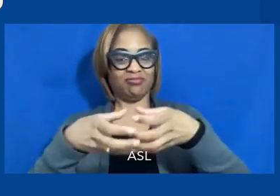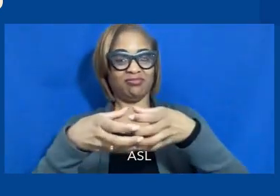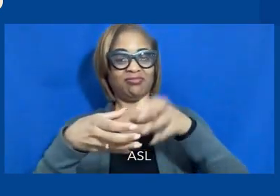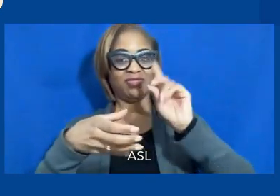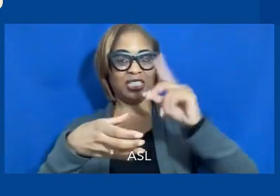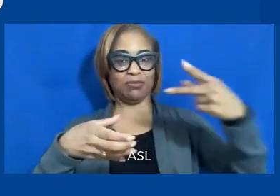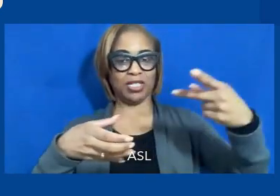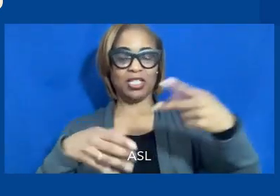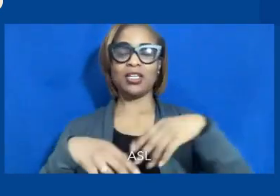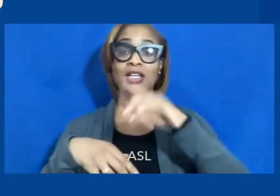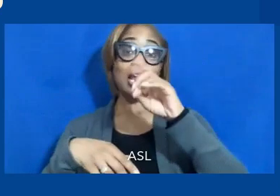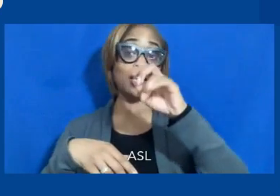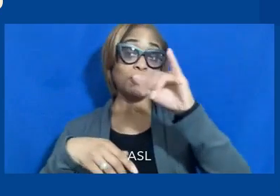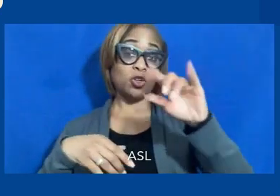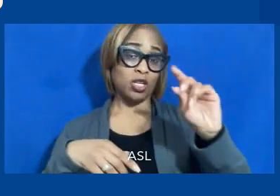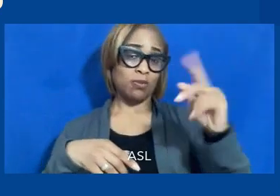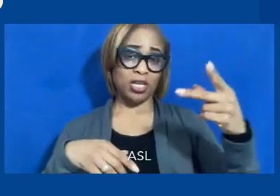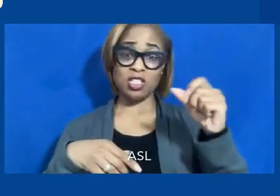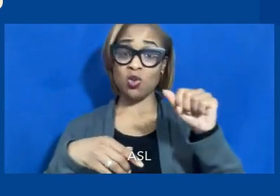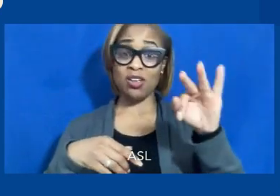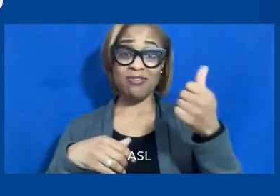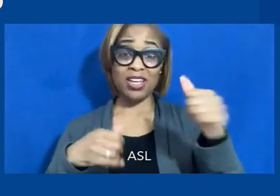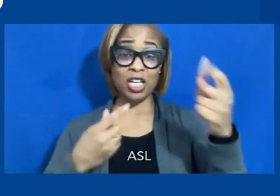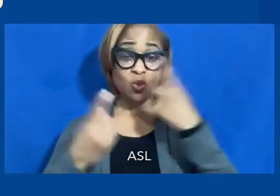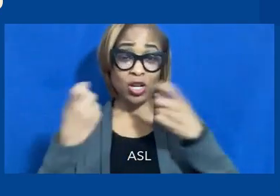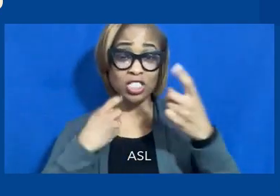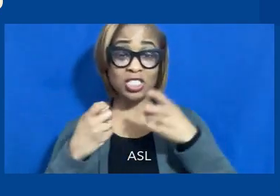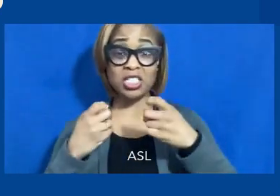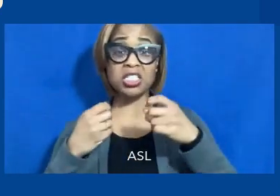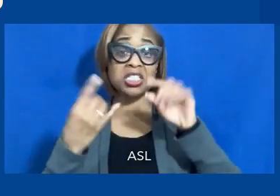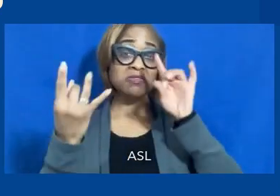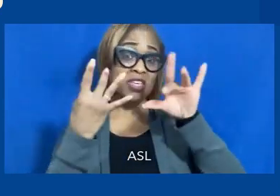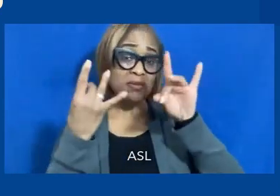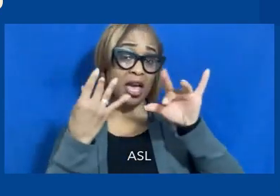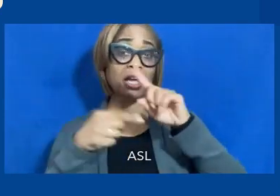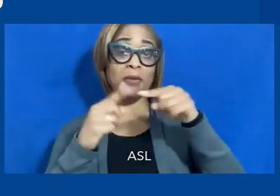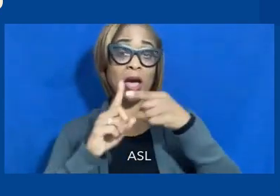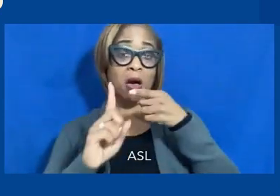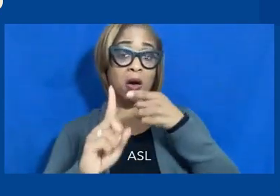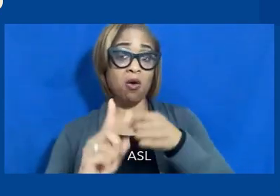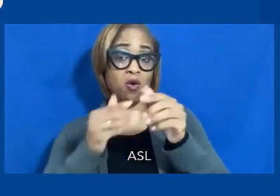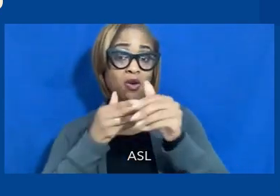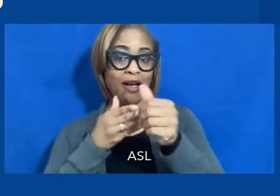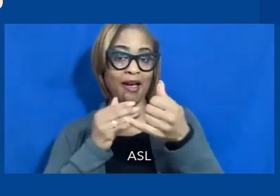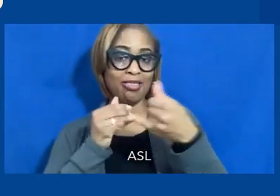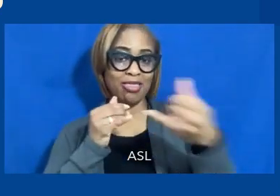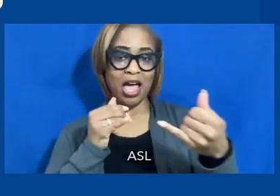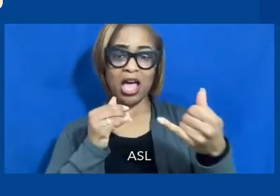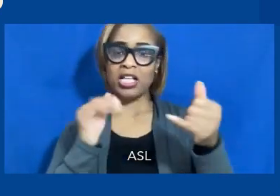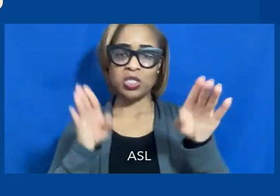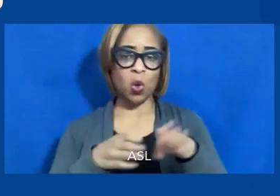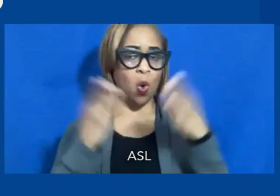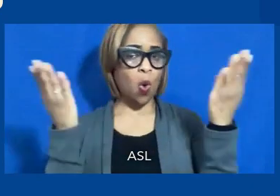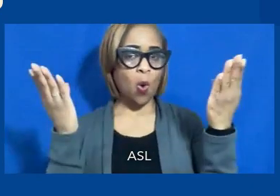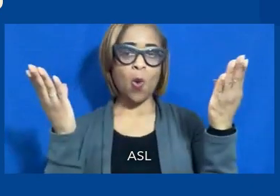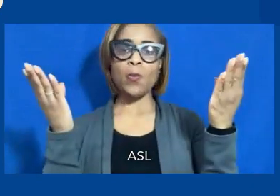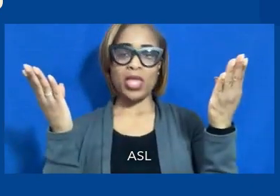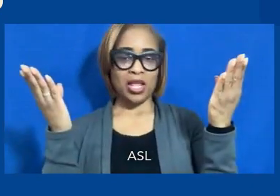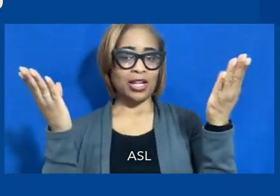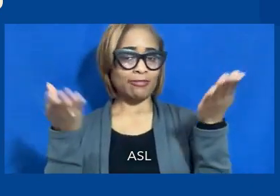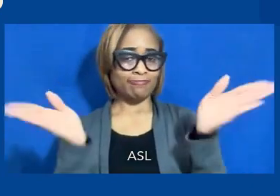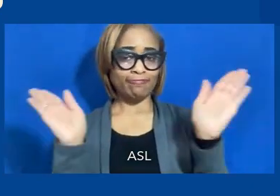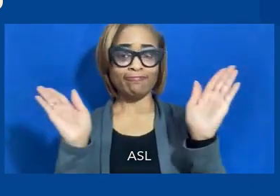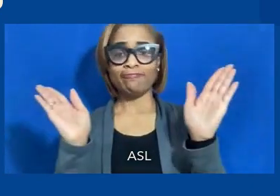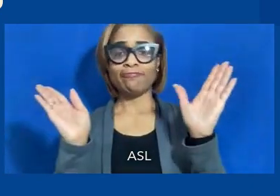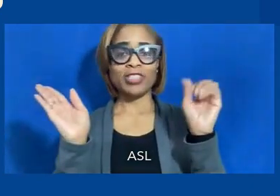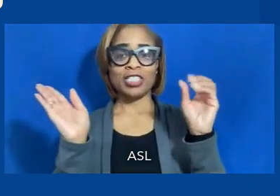have questions or feedback about the guidelines, we're open to that as well. And yeah,